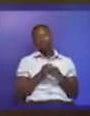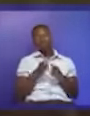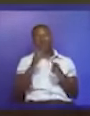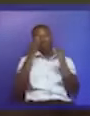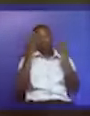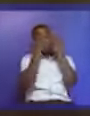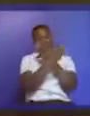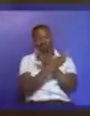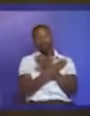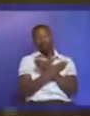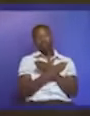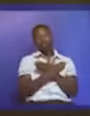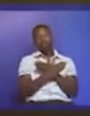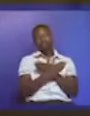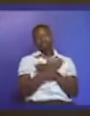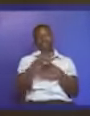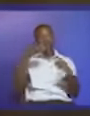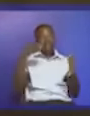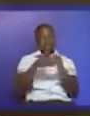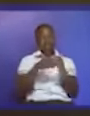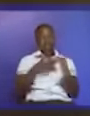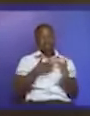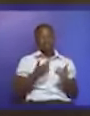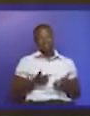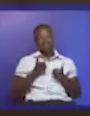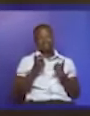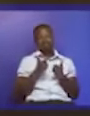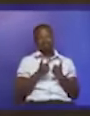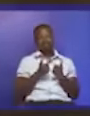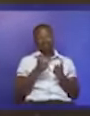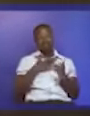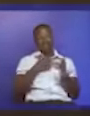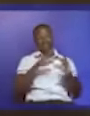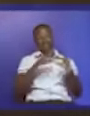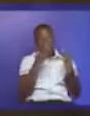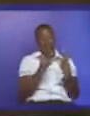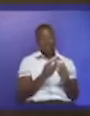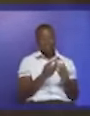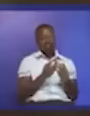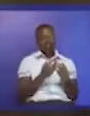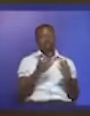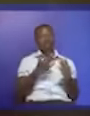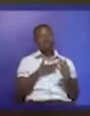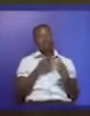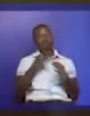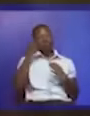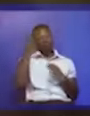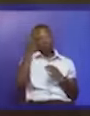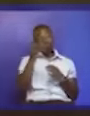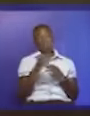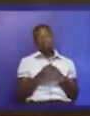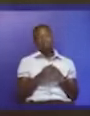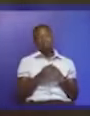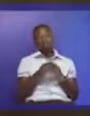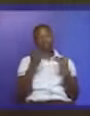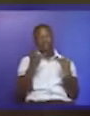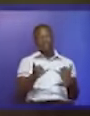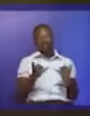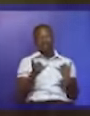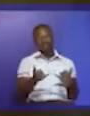darkness against my life, my family, my destiny, right